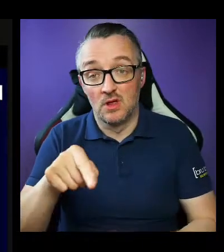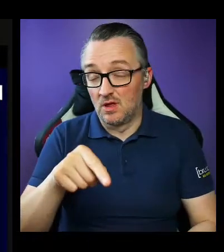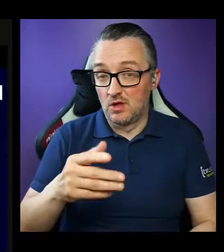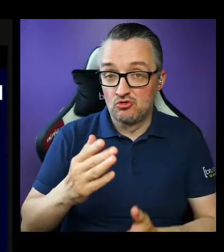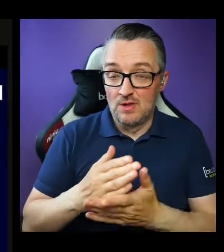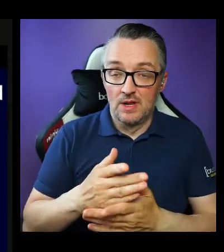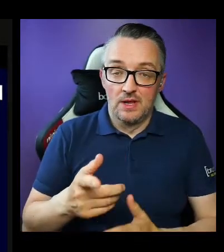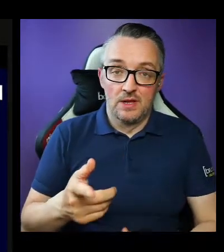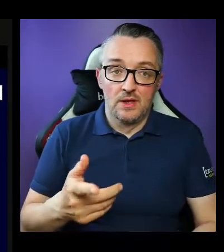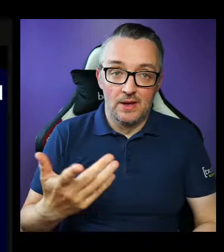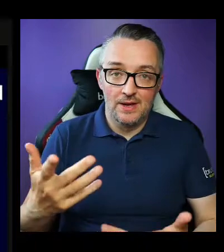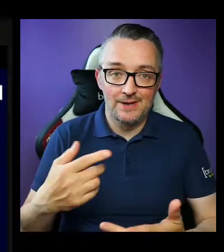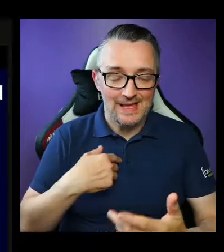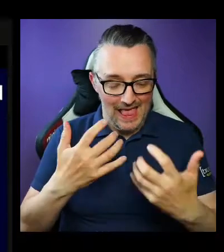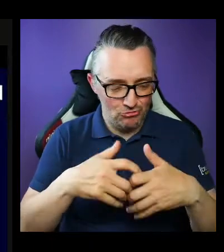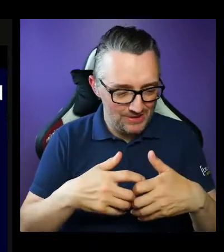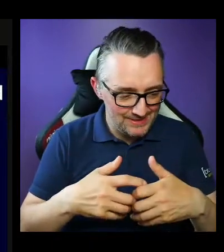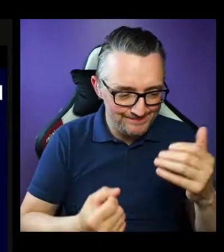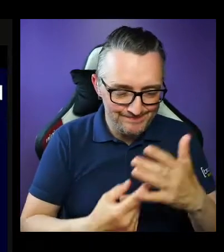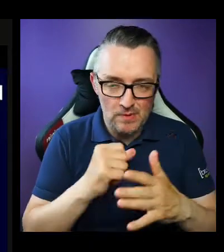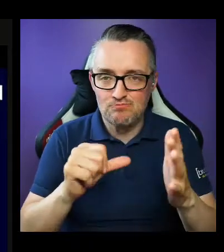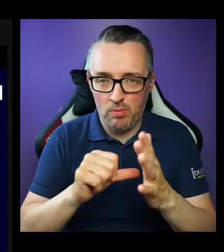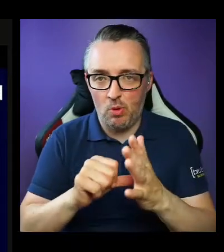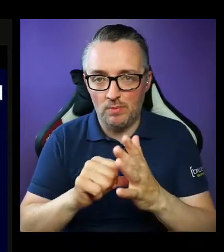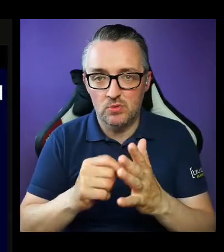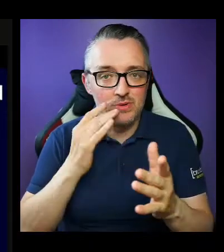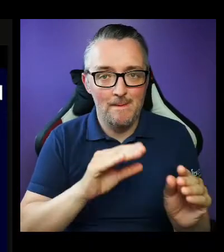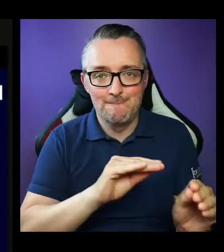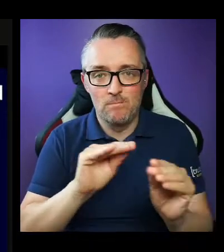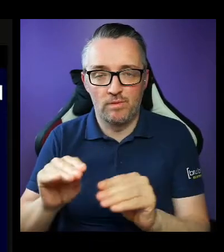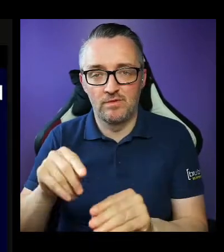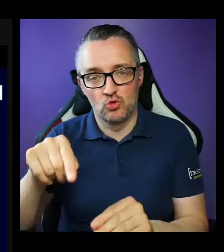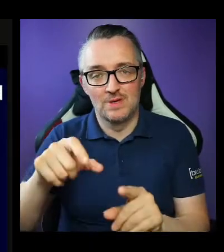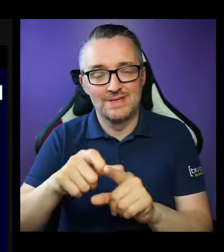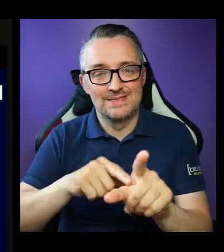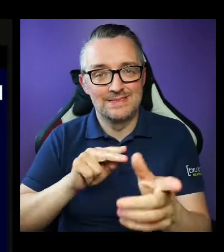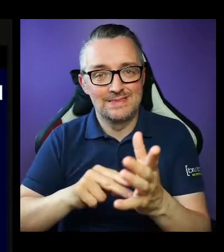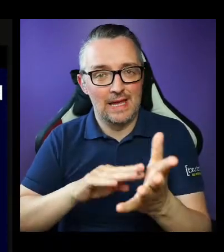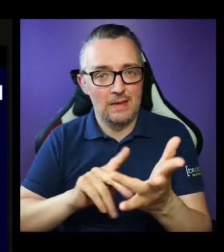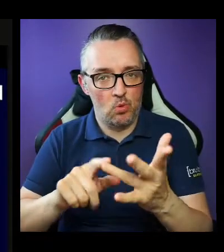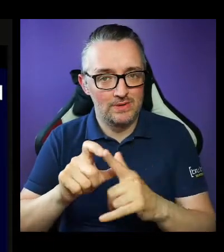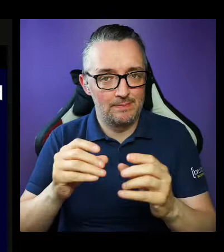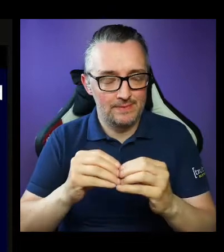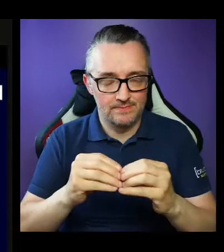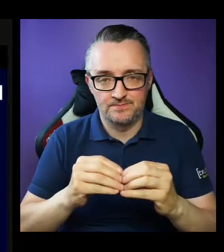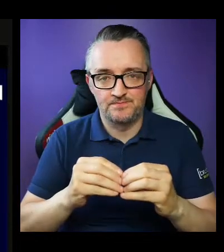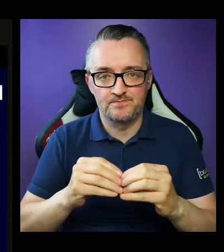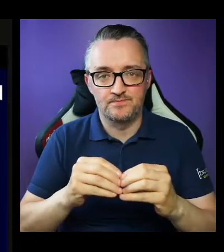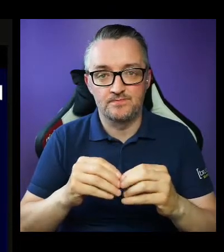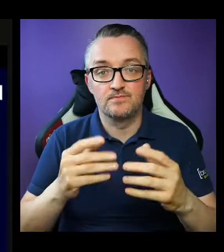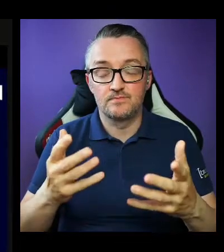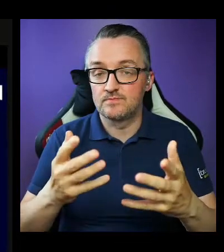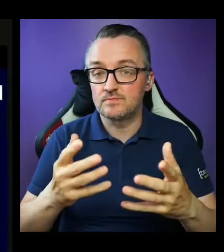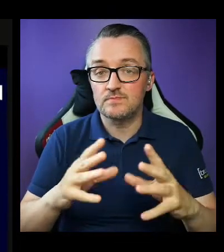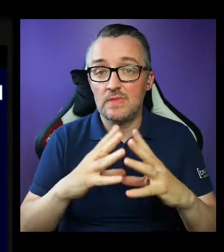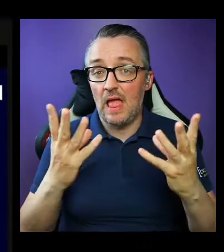some problems as engineers going to DynamoDB and use this type of database. But all of these